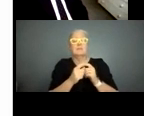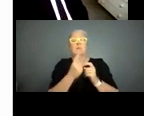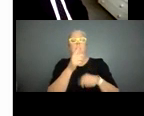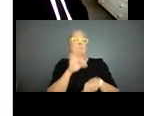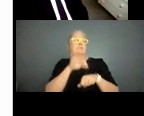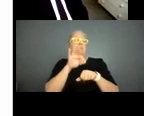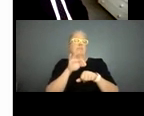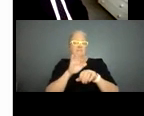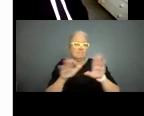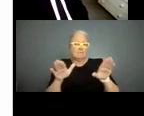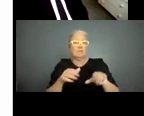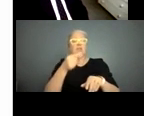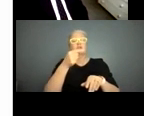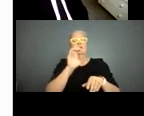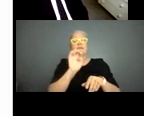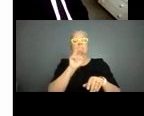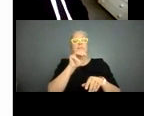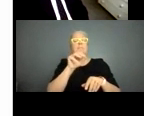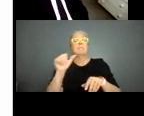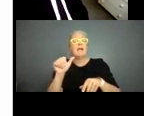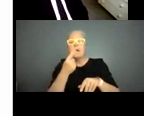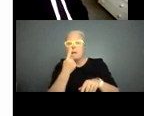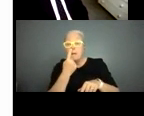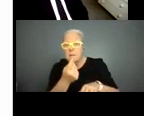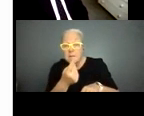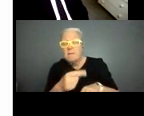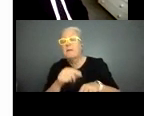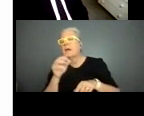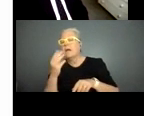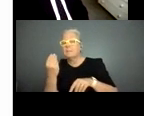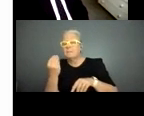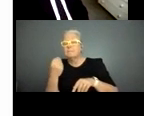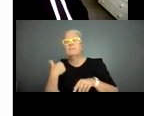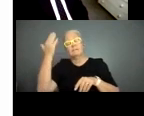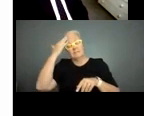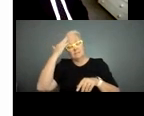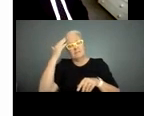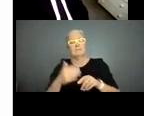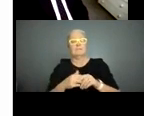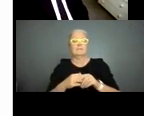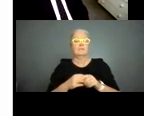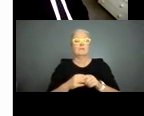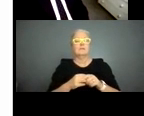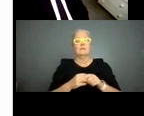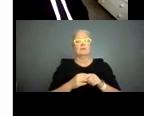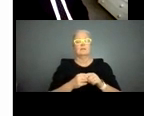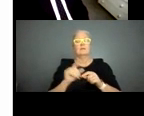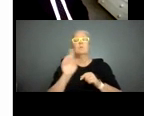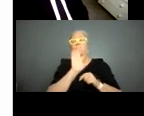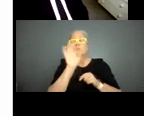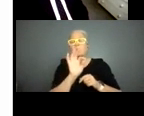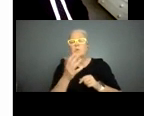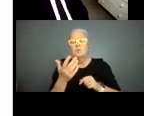with Gemma reading some of those ideas out, and then we need to wind up. Could you just read the question again, please, and then have a minute? How could the